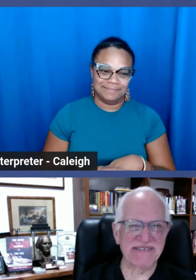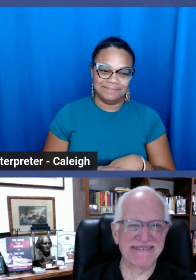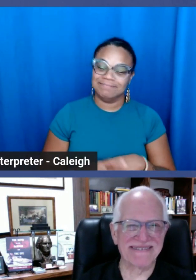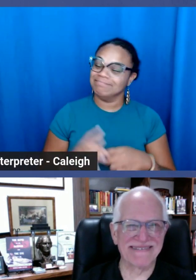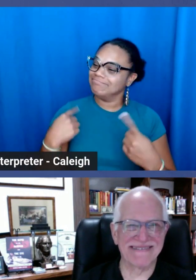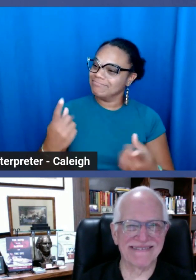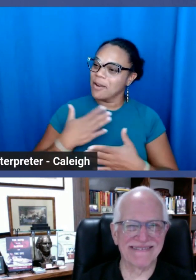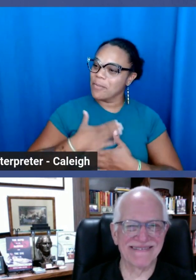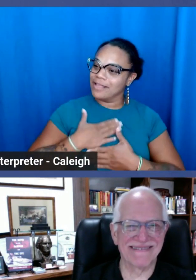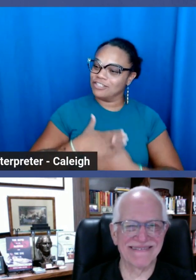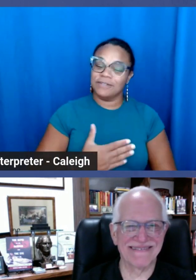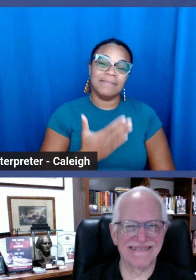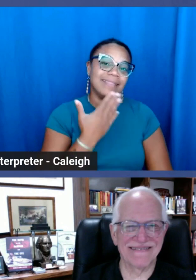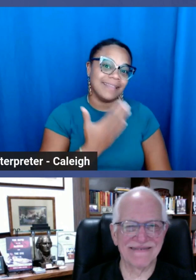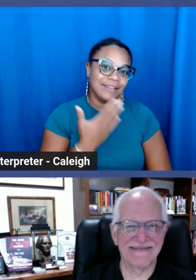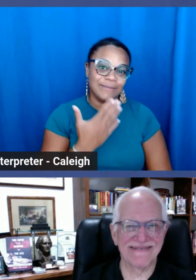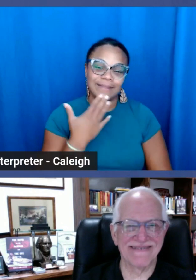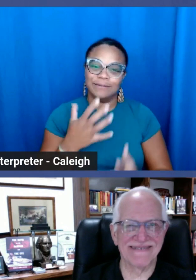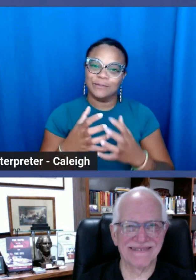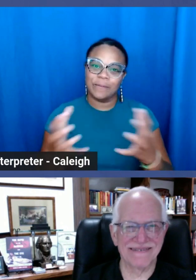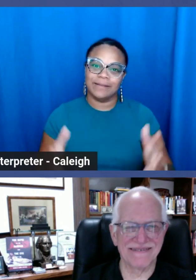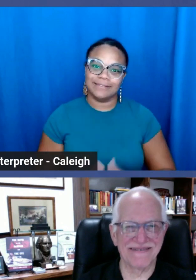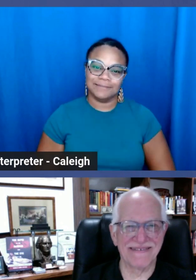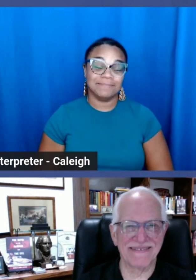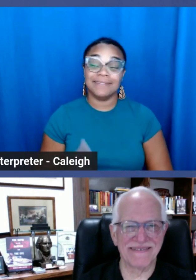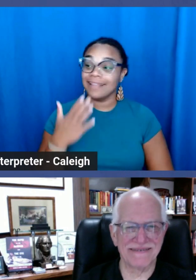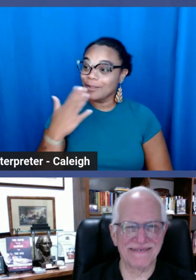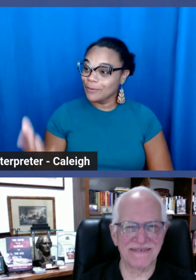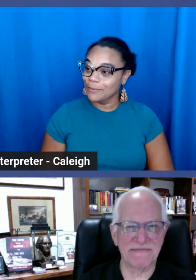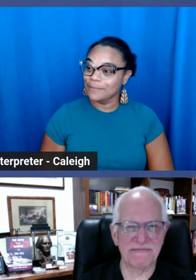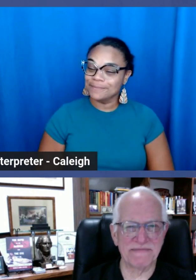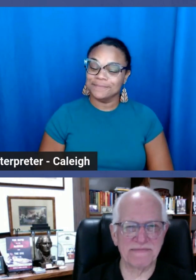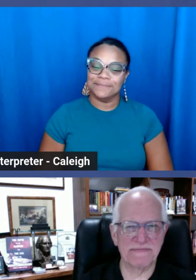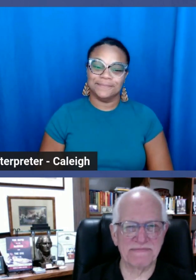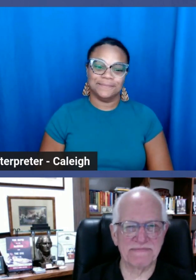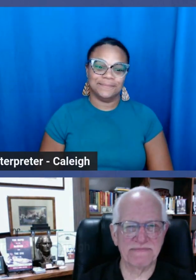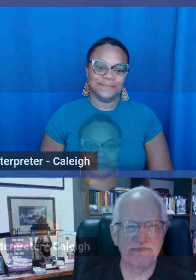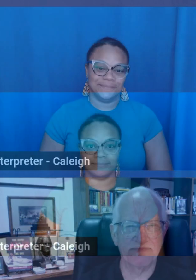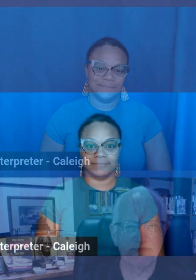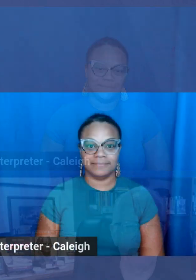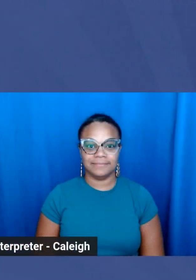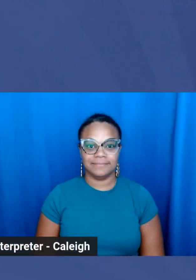pleasure. Thank you so much. Thank you.